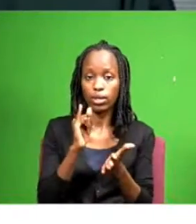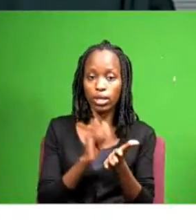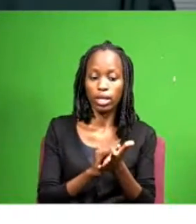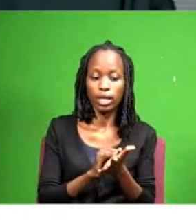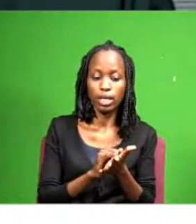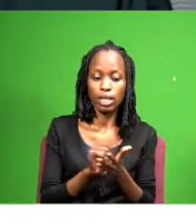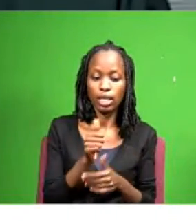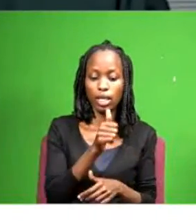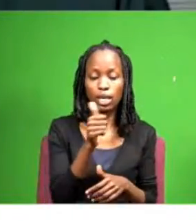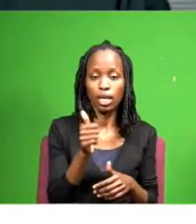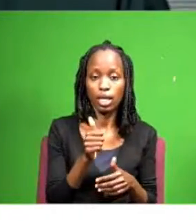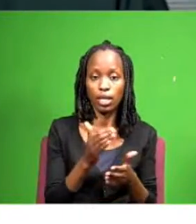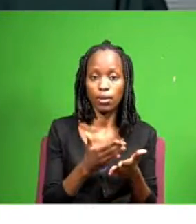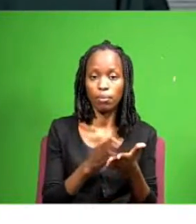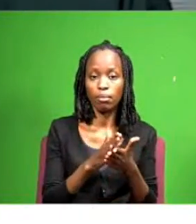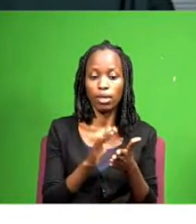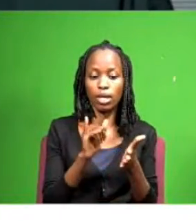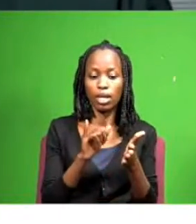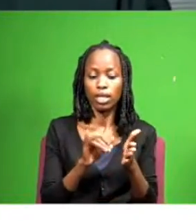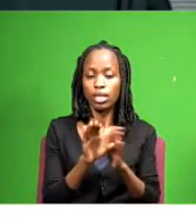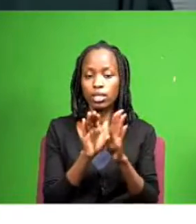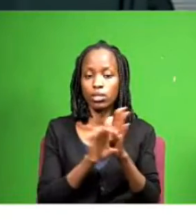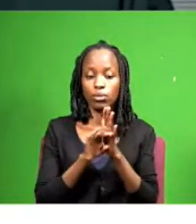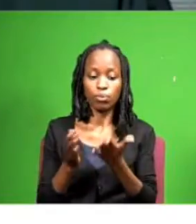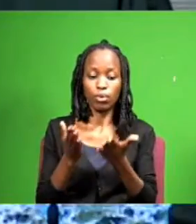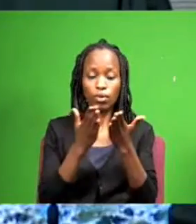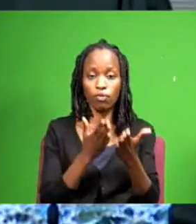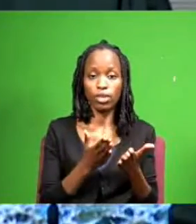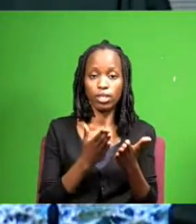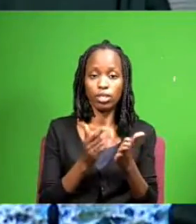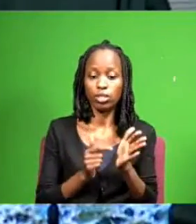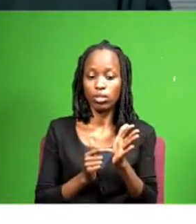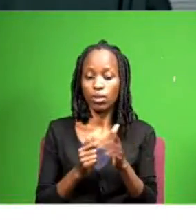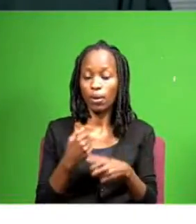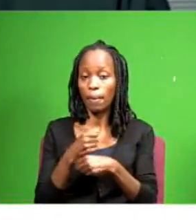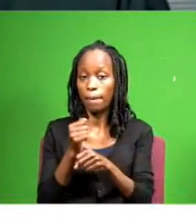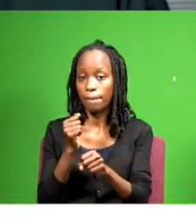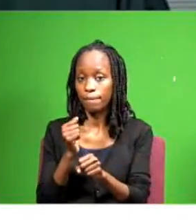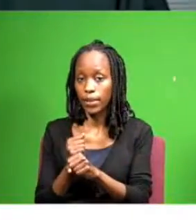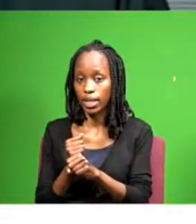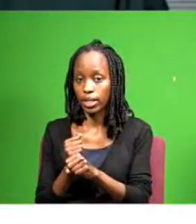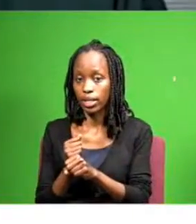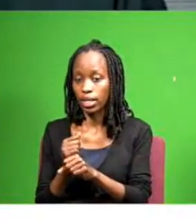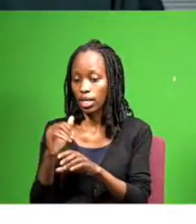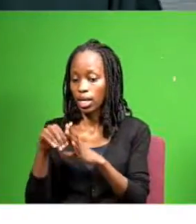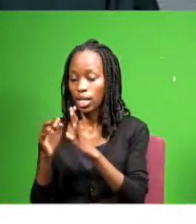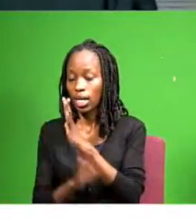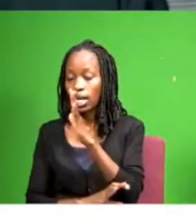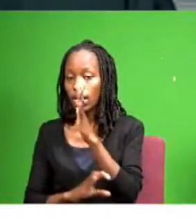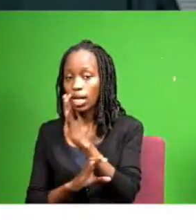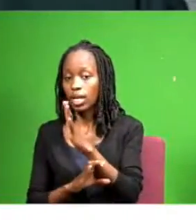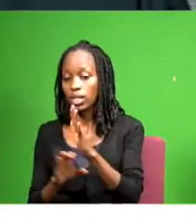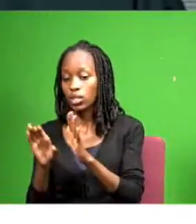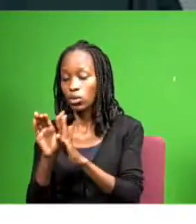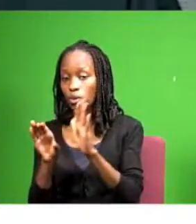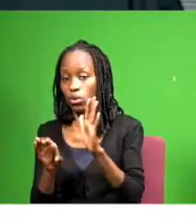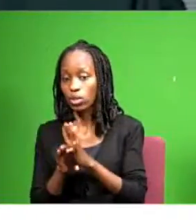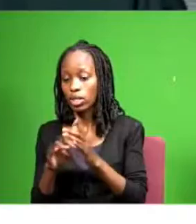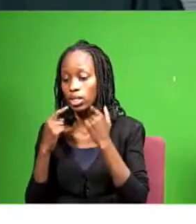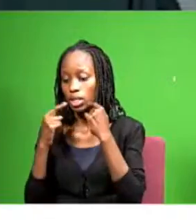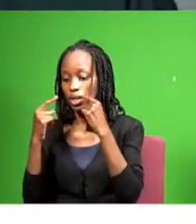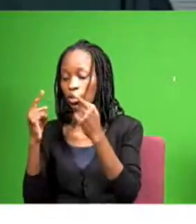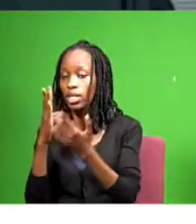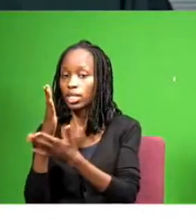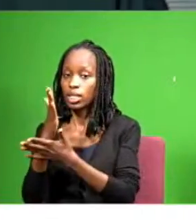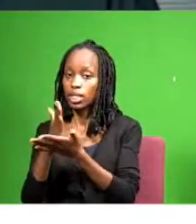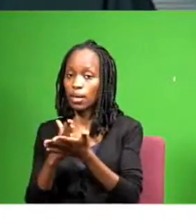an actual constitutional provision expressly made in the text of a country's constitution declaring some